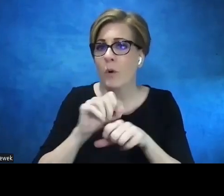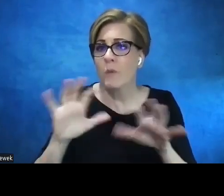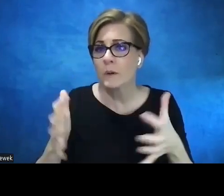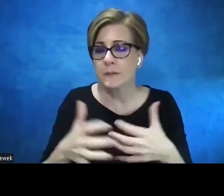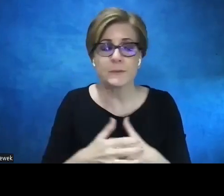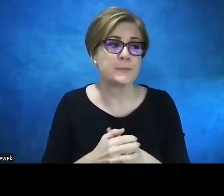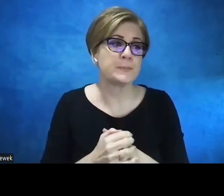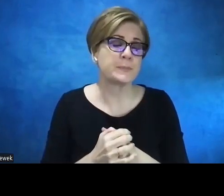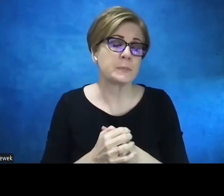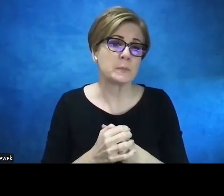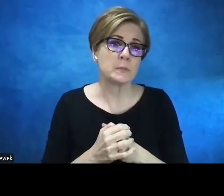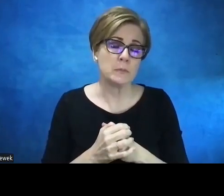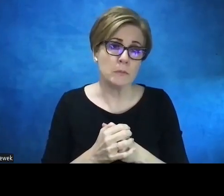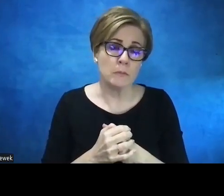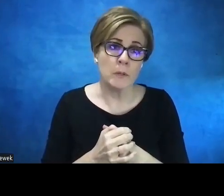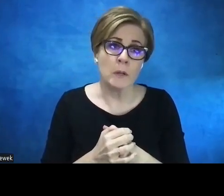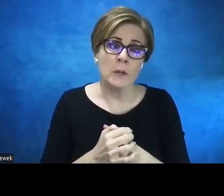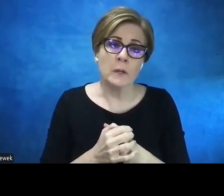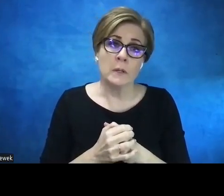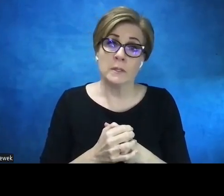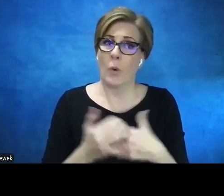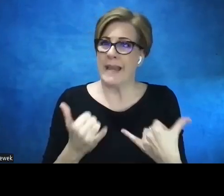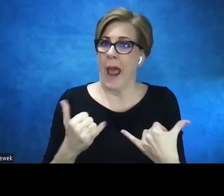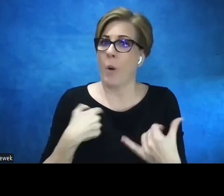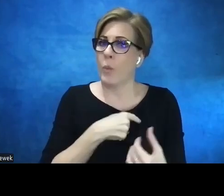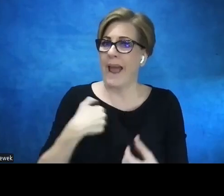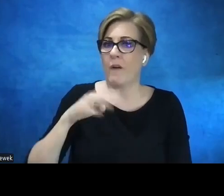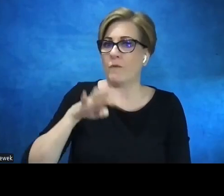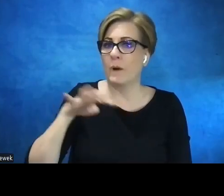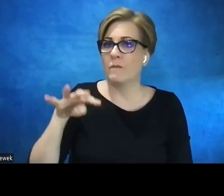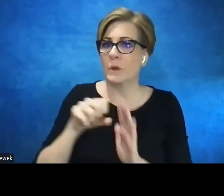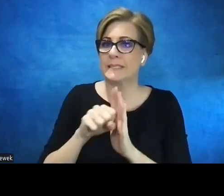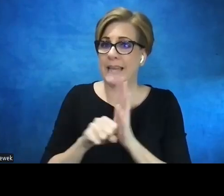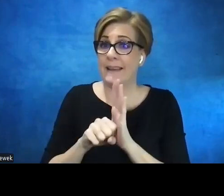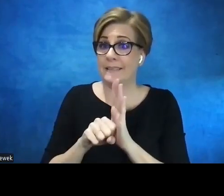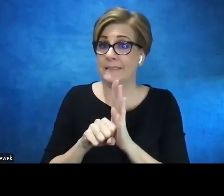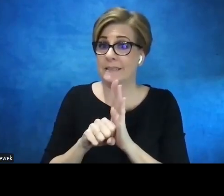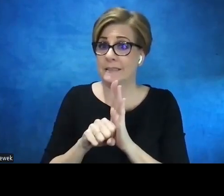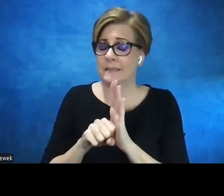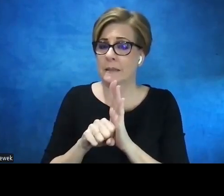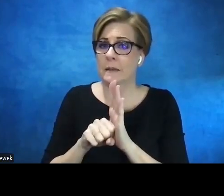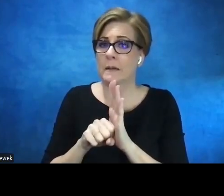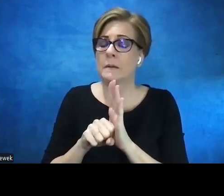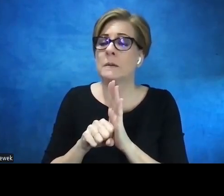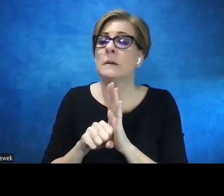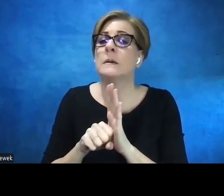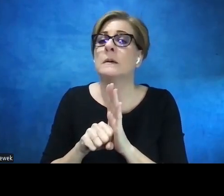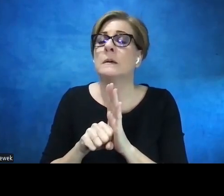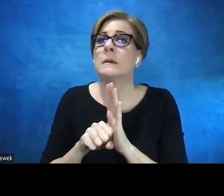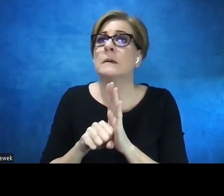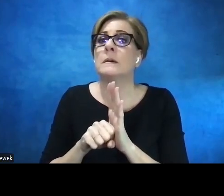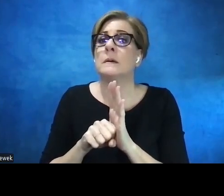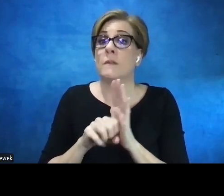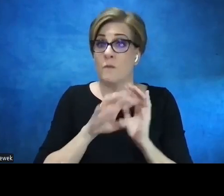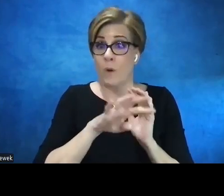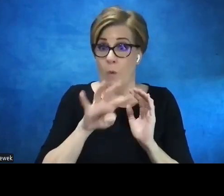And so what we've got is basically we now have 44 states that responded, and 41 of them, or 42 now, have